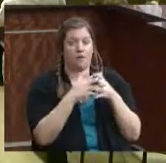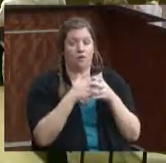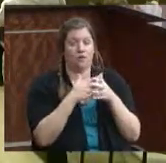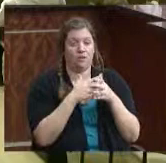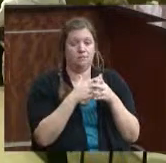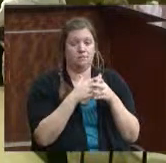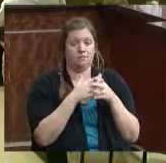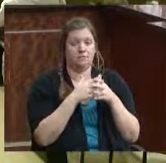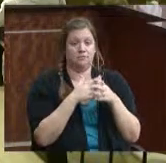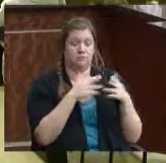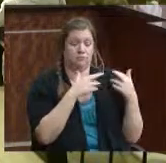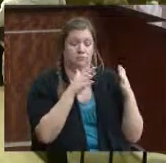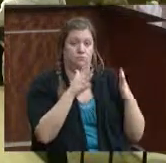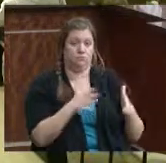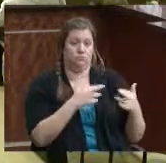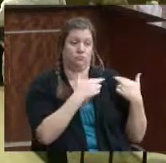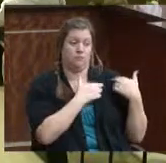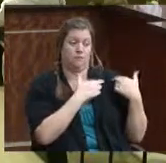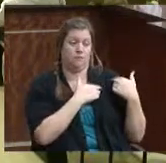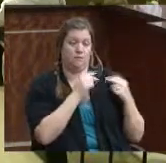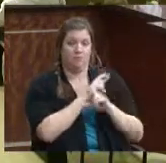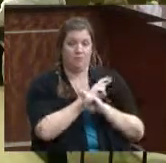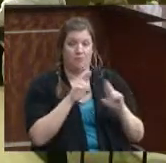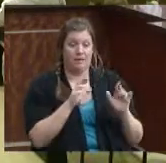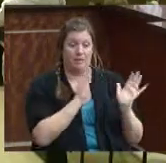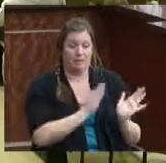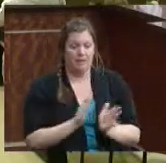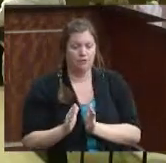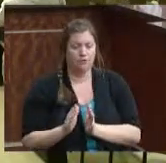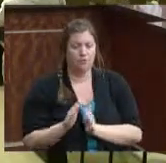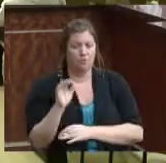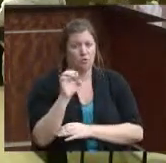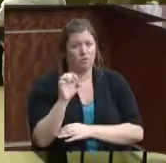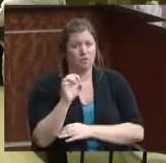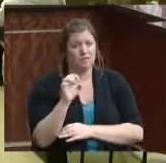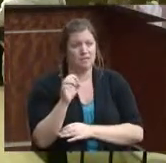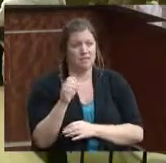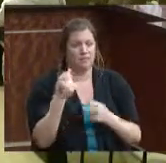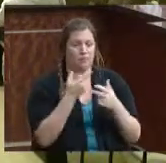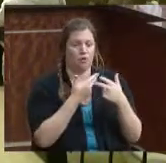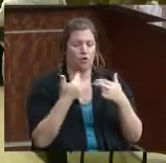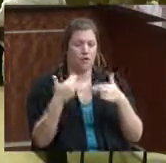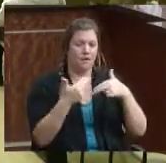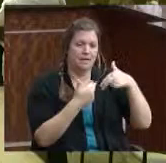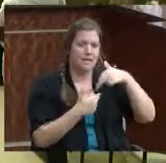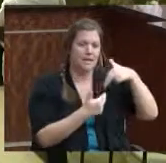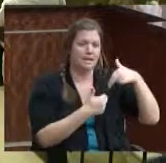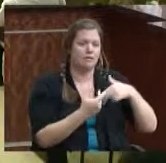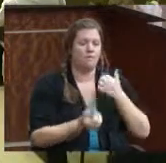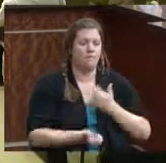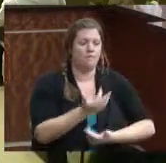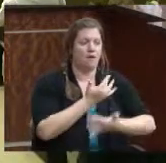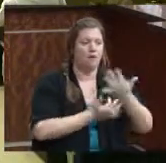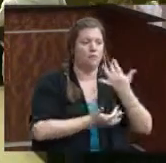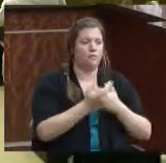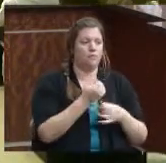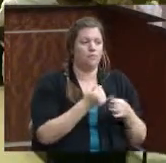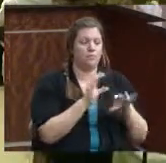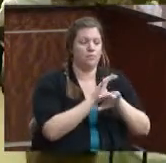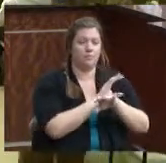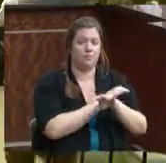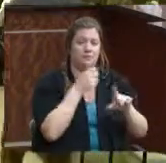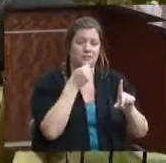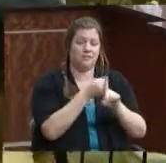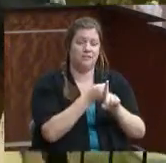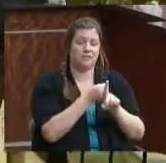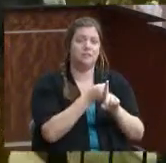and it's every American's responsibility to be prepared. And whereas emergencies from hurricanes, wildfires, cyber attacks, and terrorist attacks